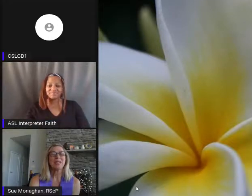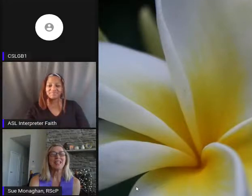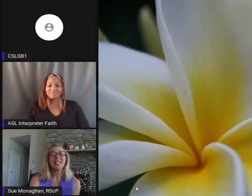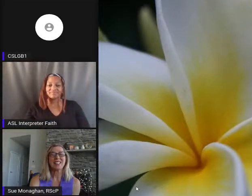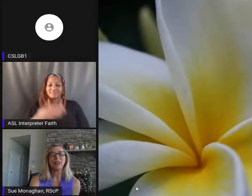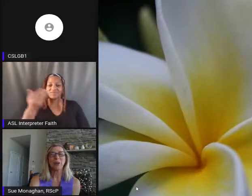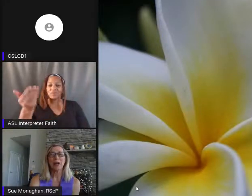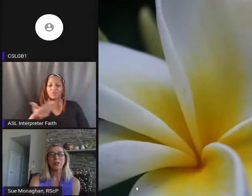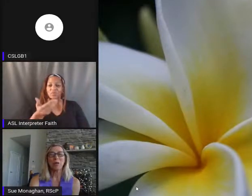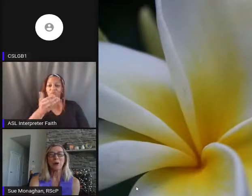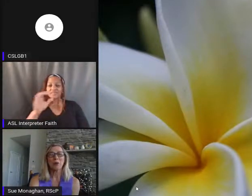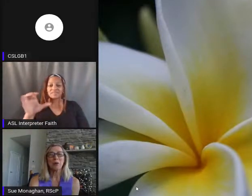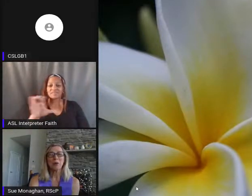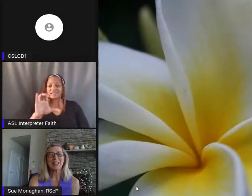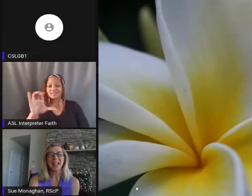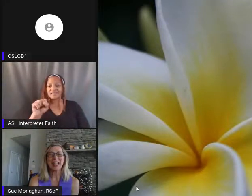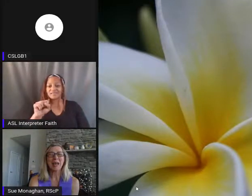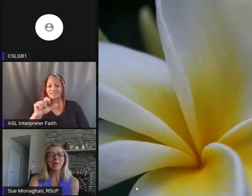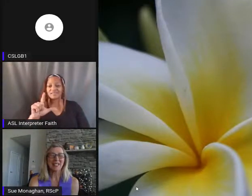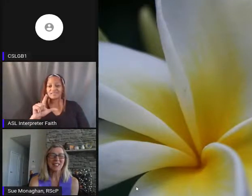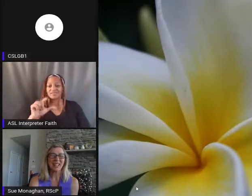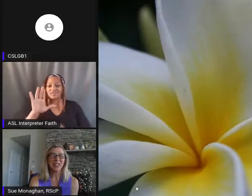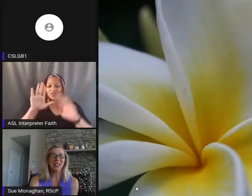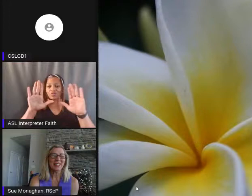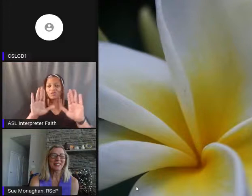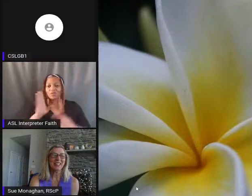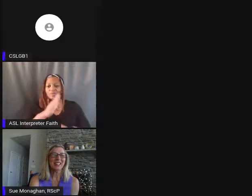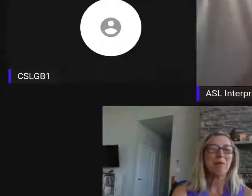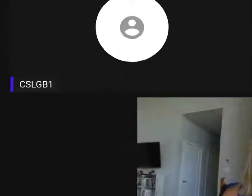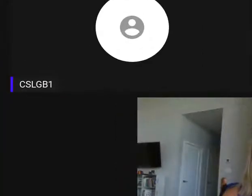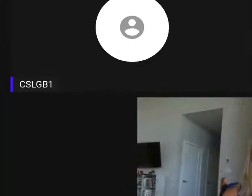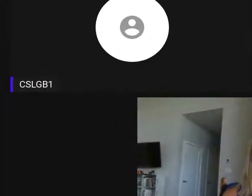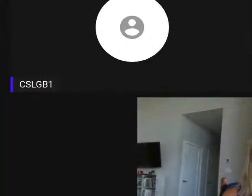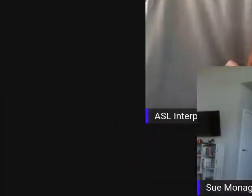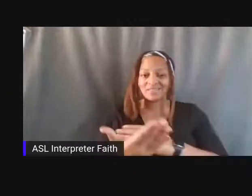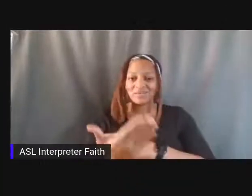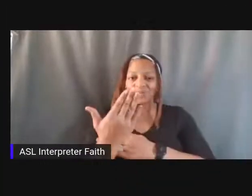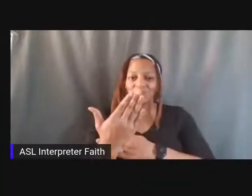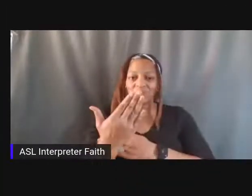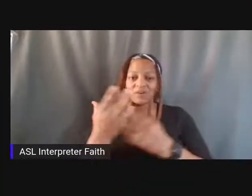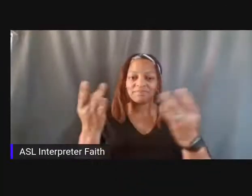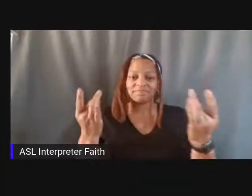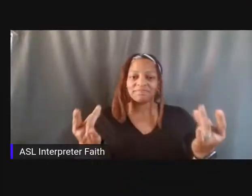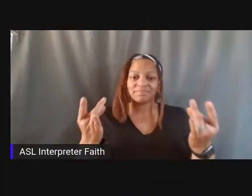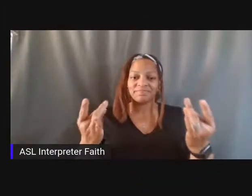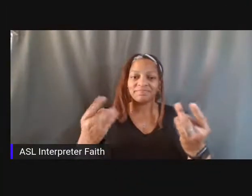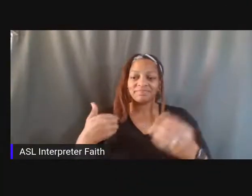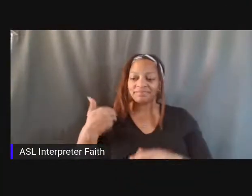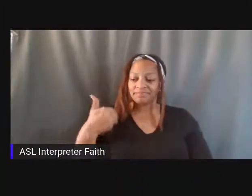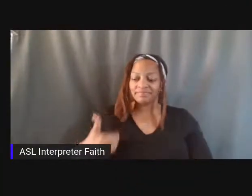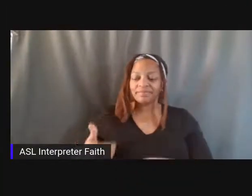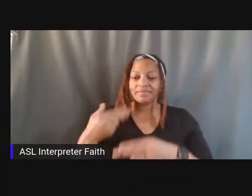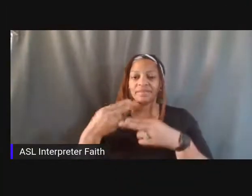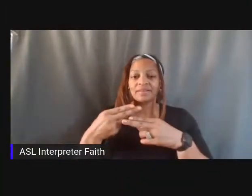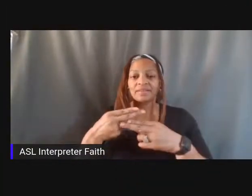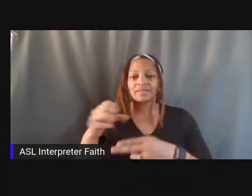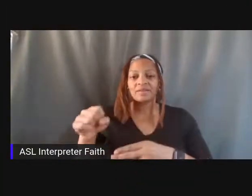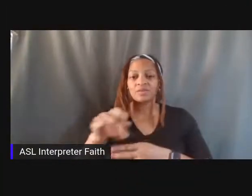Welcome to CSL Greater Baltimore 10 a.m. meditation. My name is Sue Monahan.